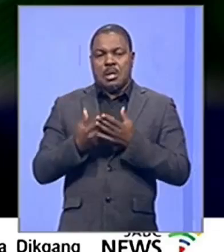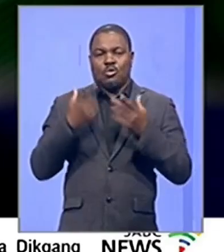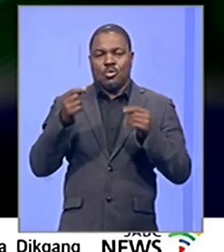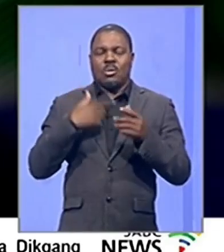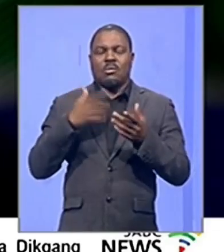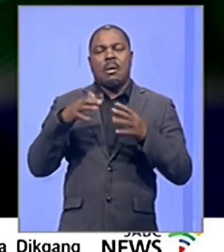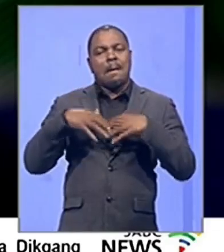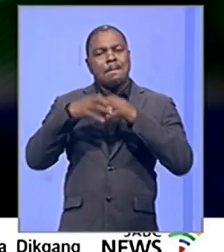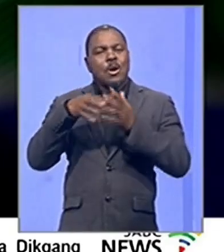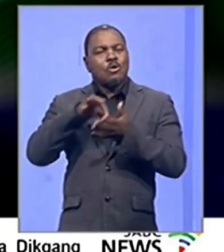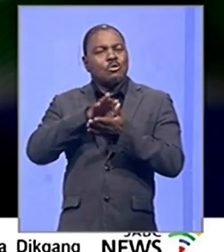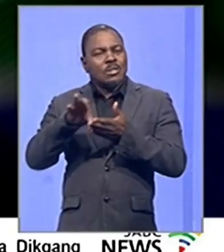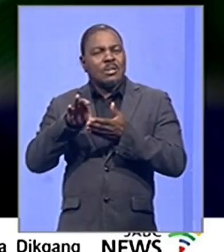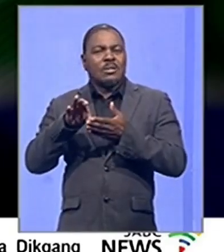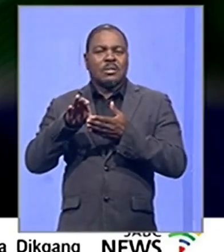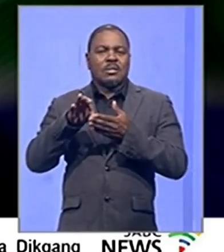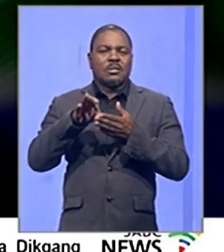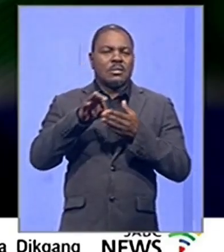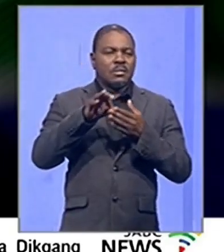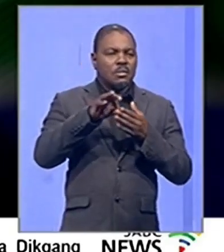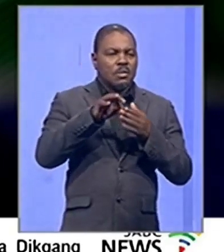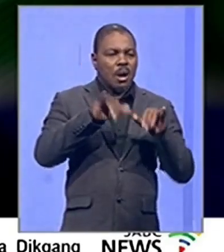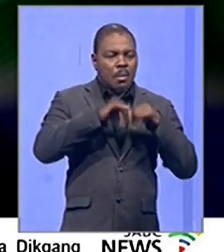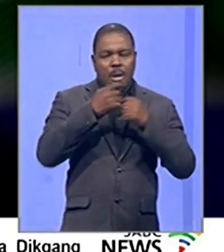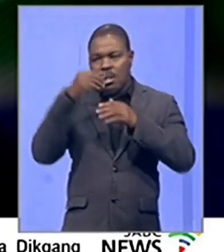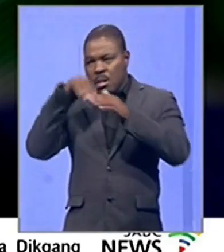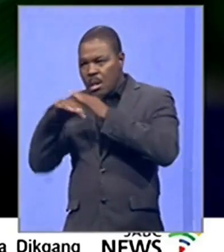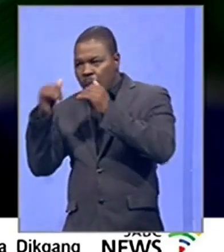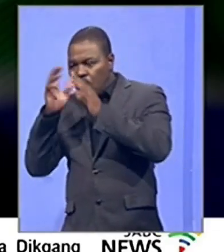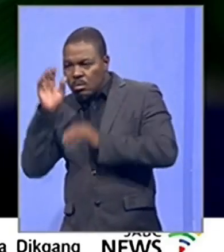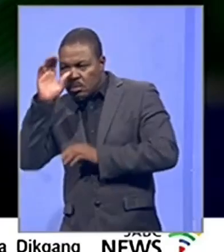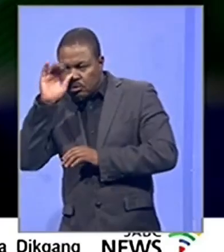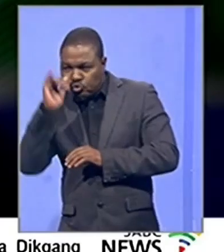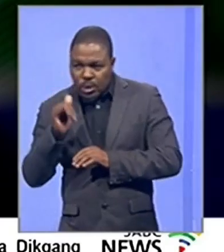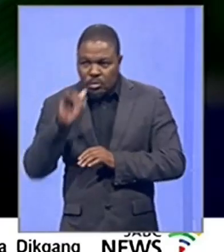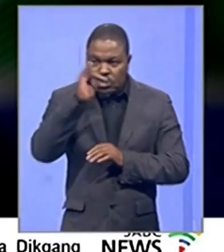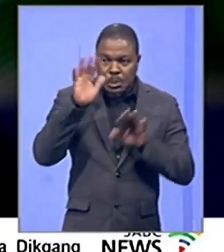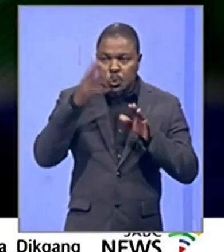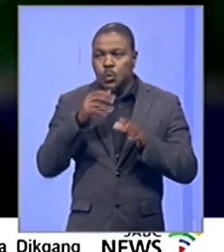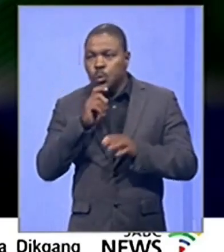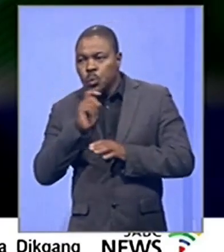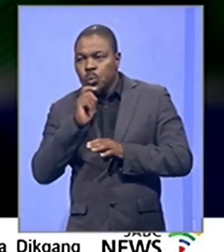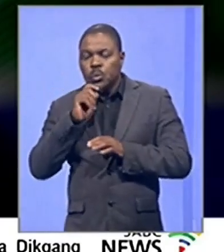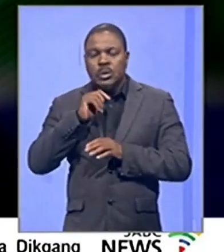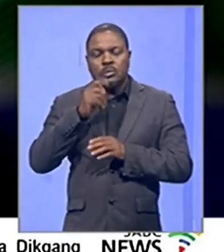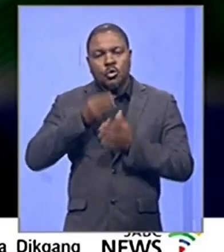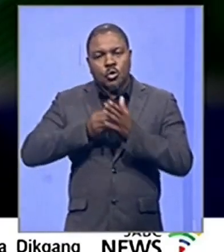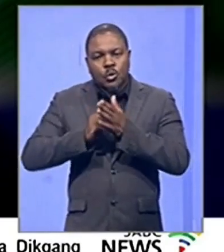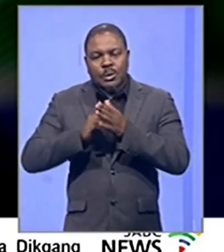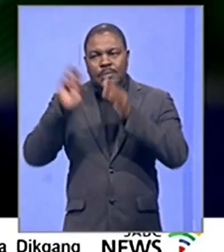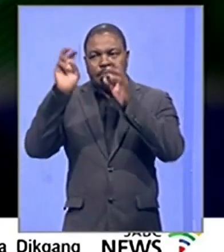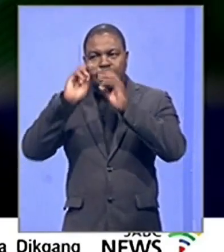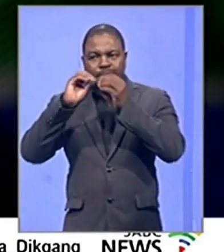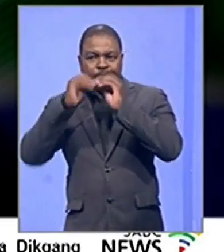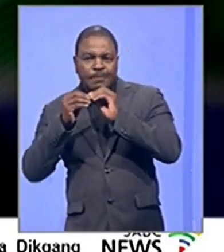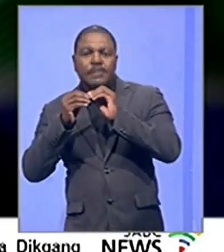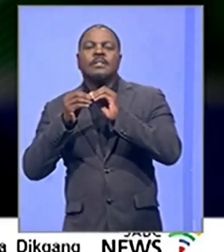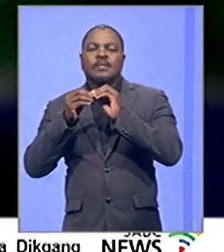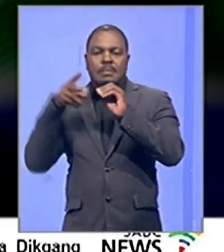dikontraka tše e le goreng ba di tsamaya di checka go batho ba le goreneng a ba šomisa motlakase